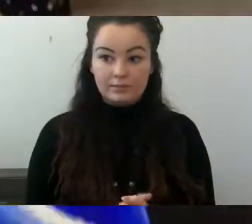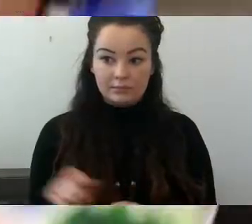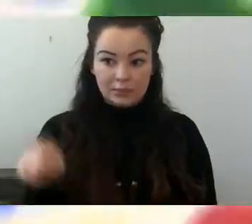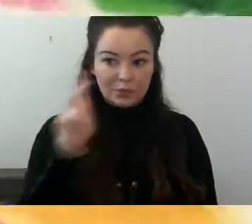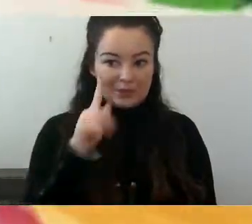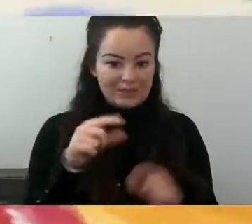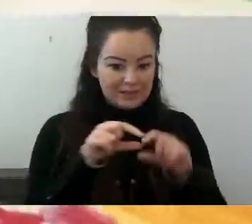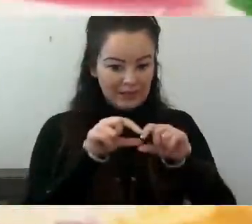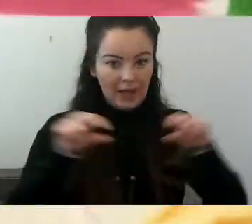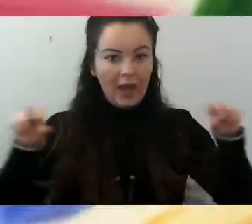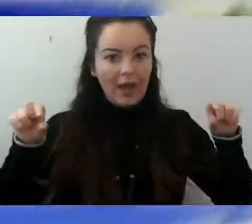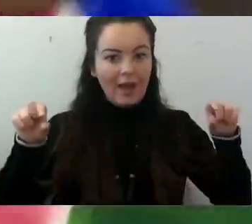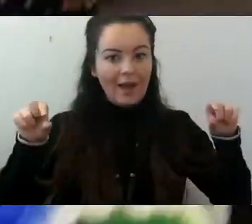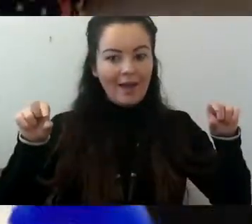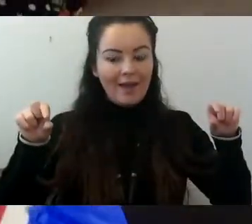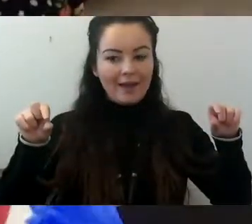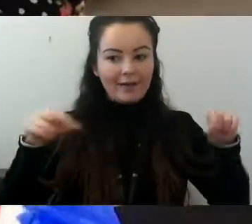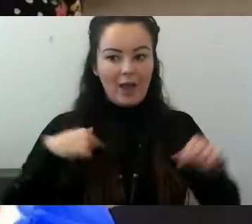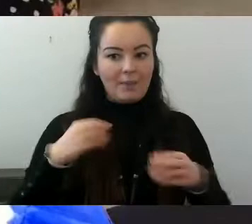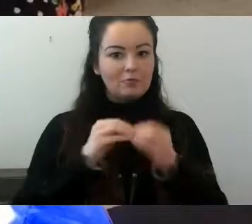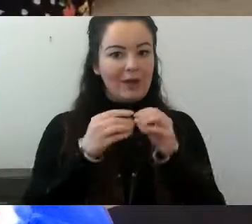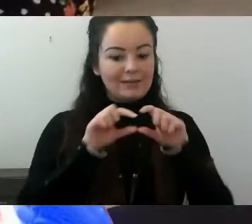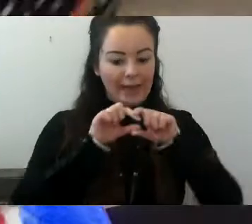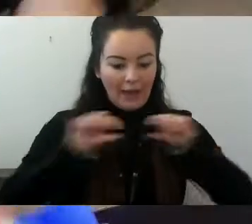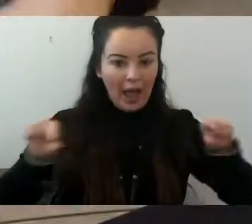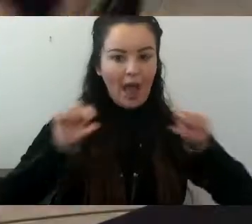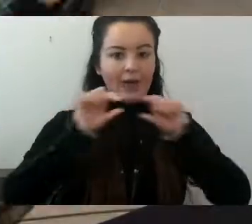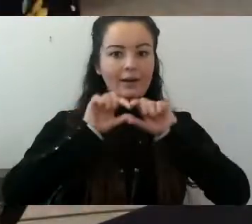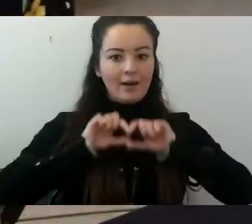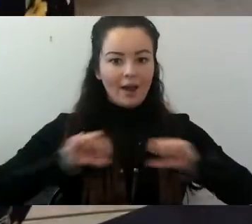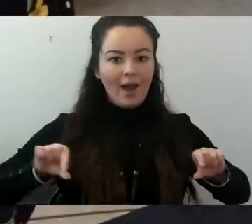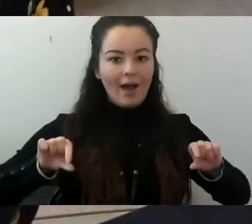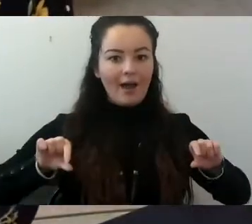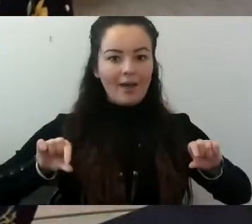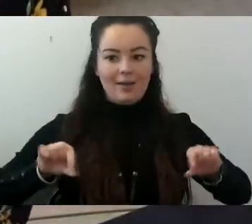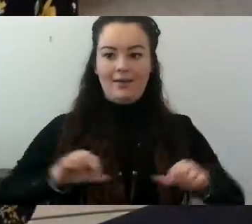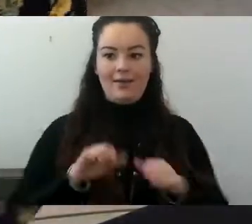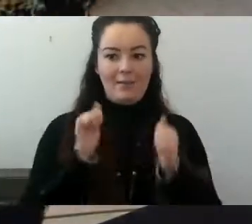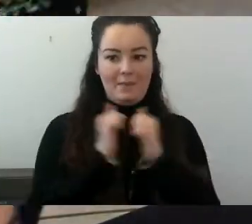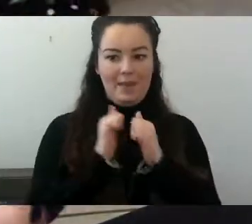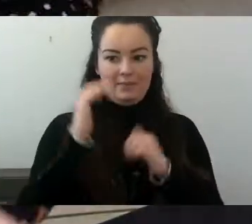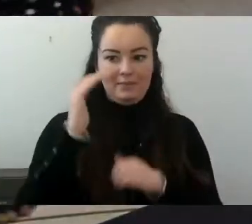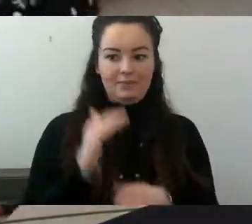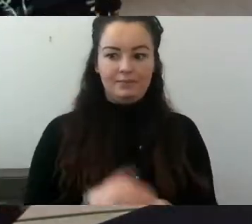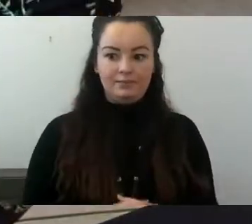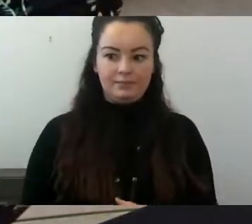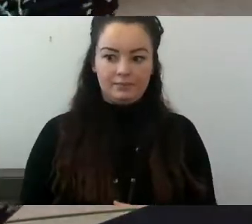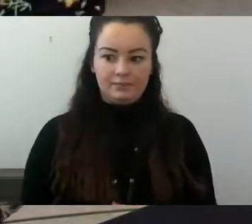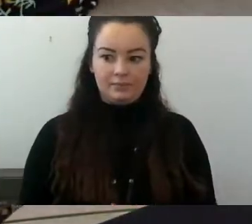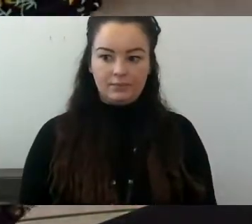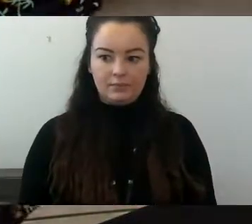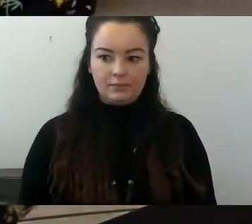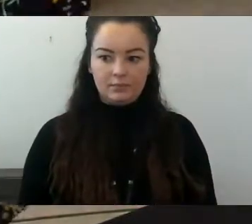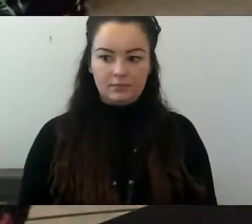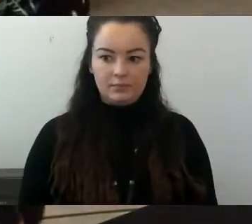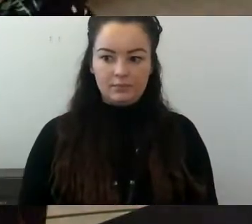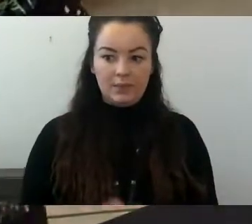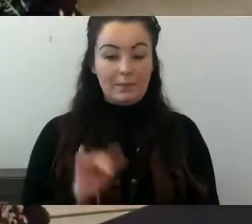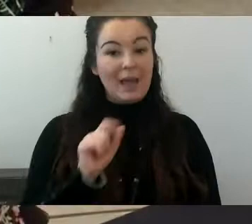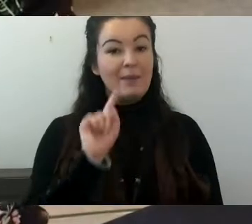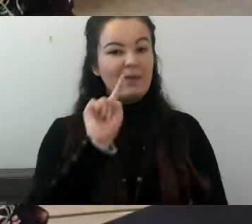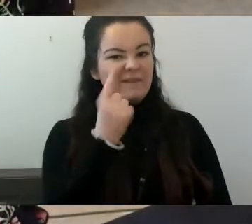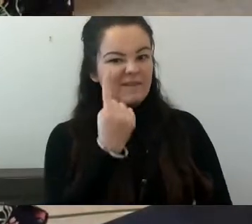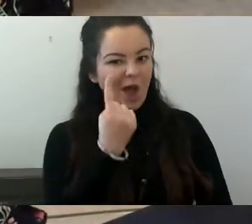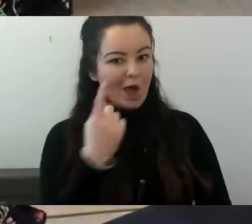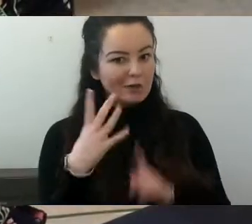let's pop this up. So I'm just going to put some lines of masking tape across. So like I said, it might be a good idea just to copy